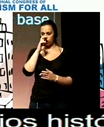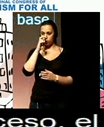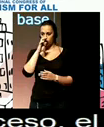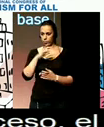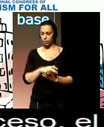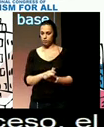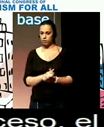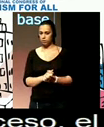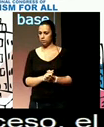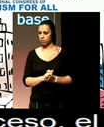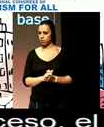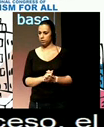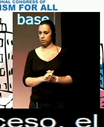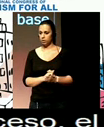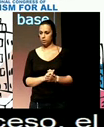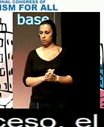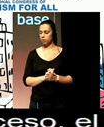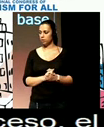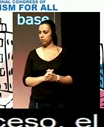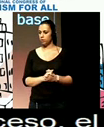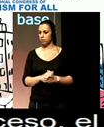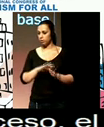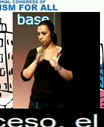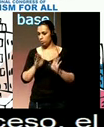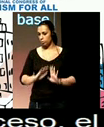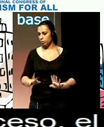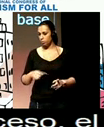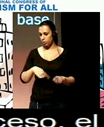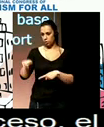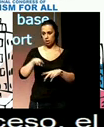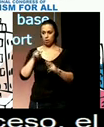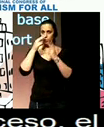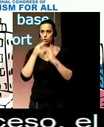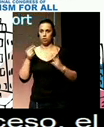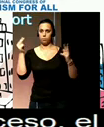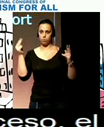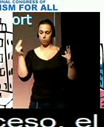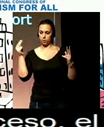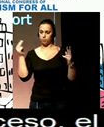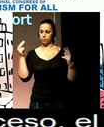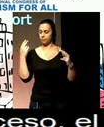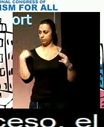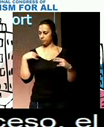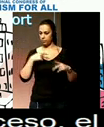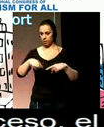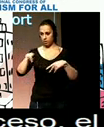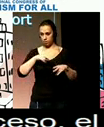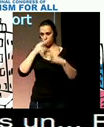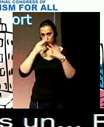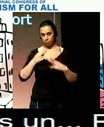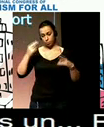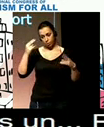finally the public transport system that was greatly improved and developed.